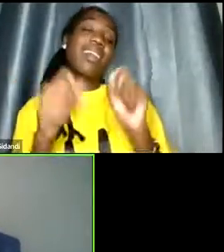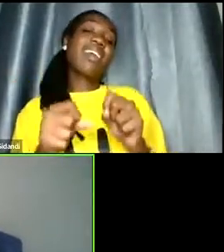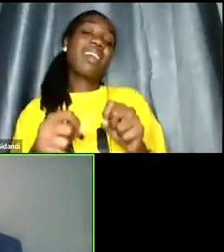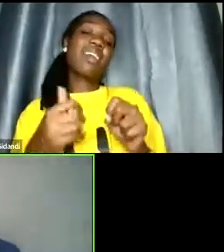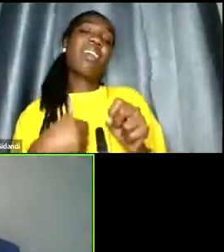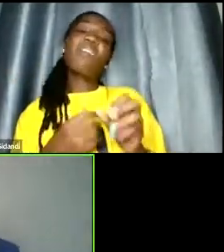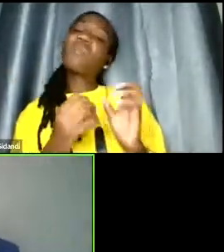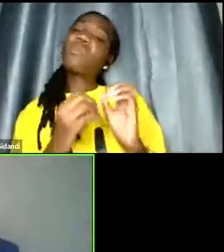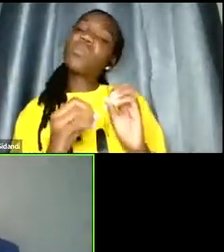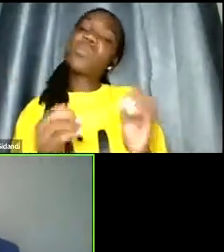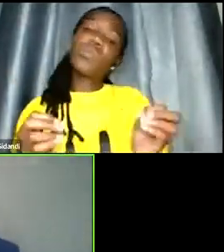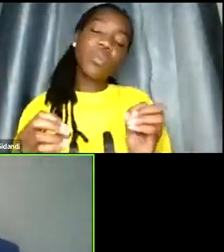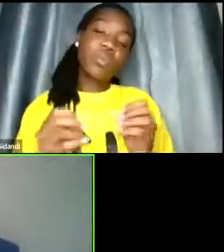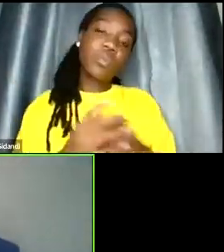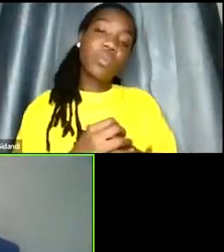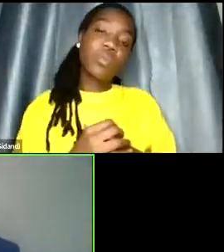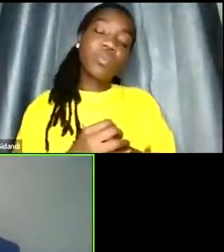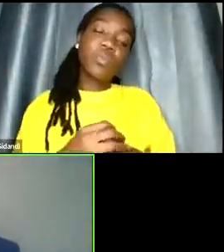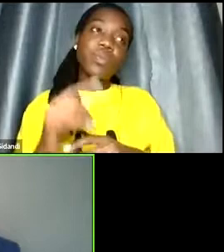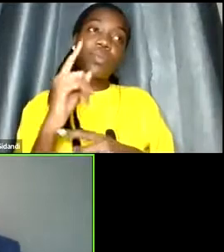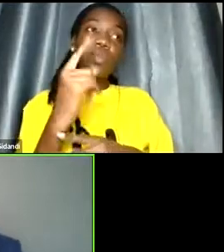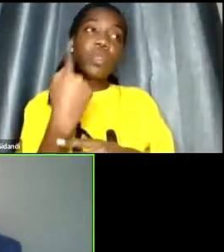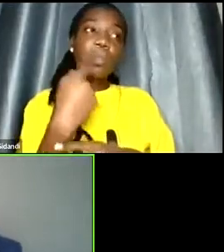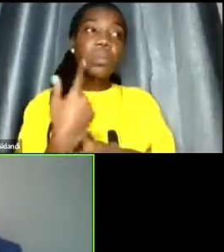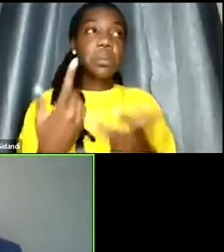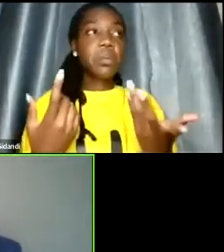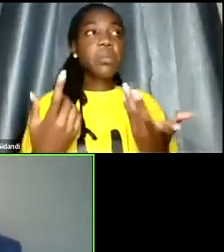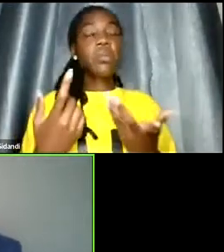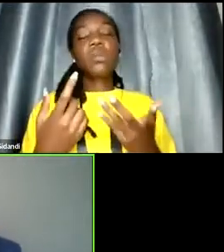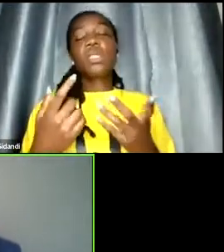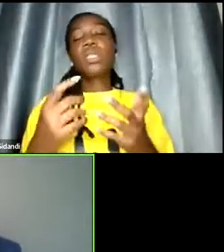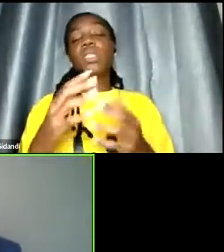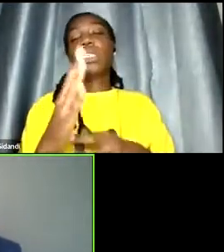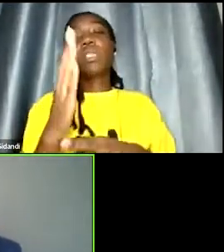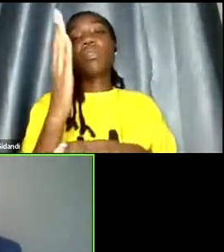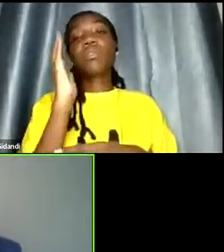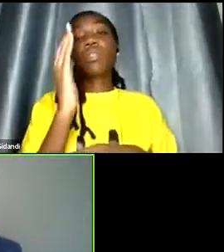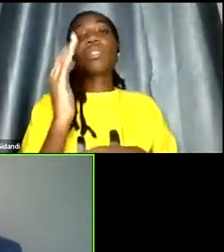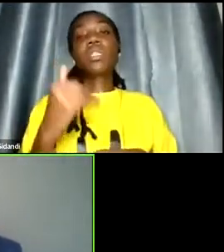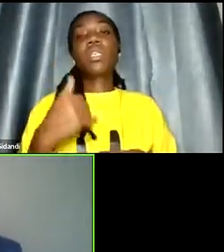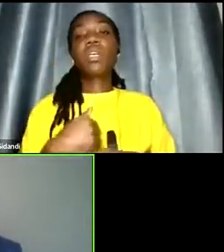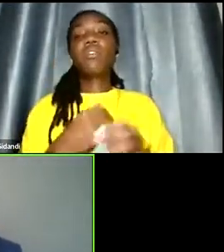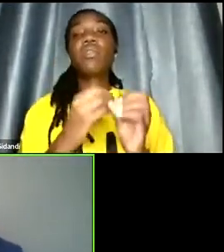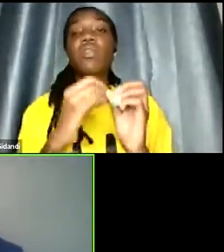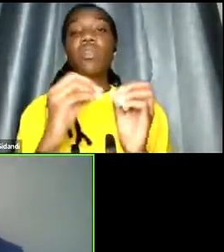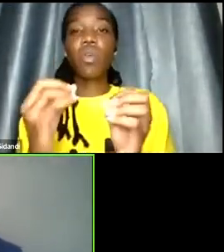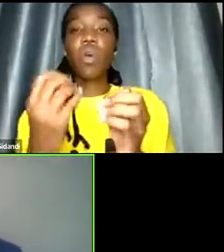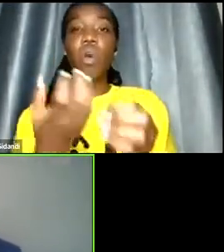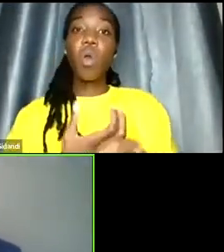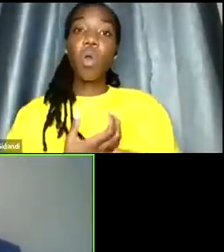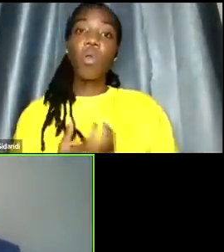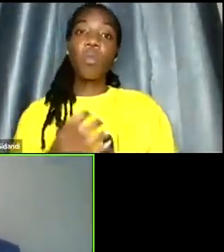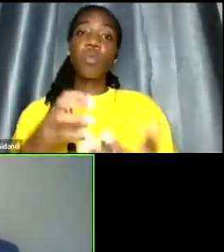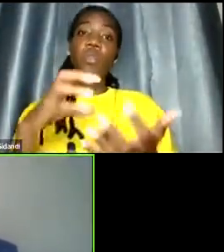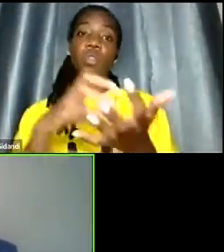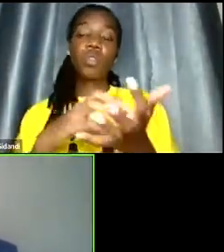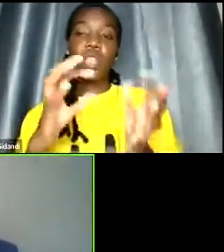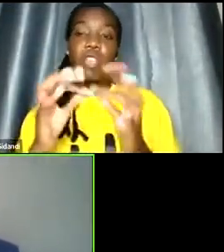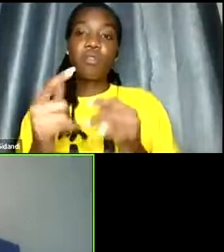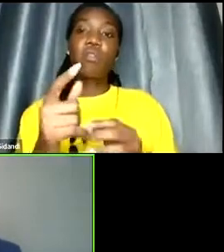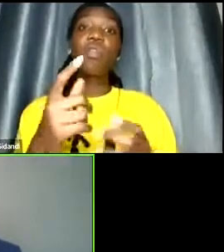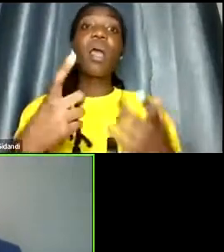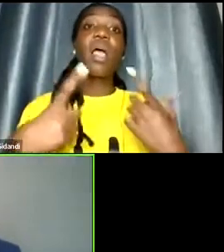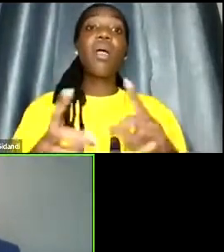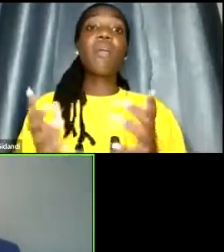a jealous leader, one who is, insecure about their own position? If you release this young man or woman into another department, they